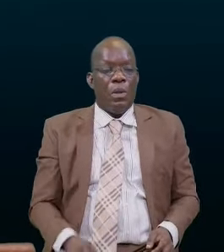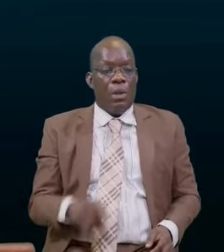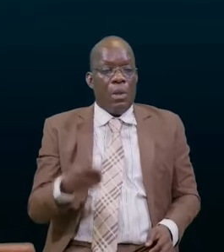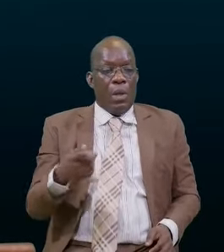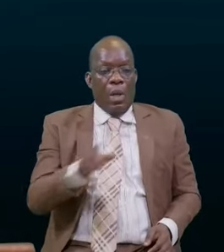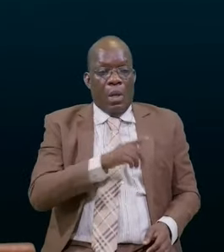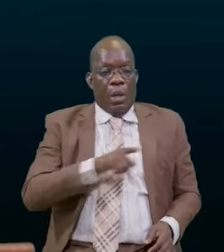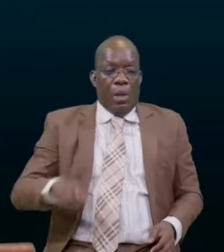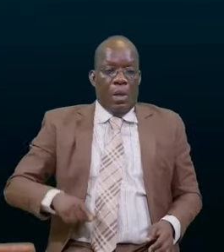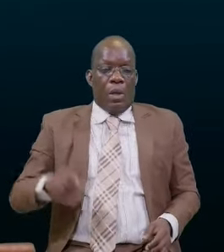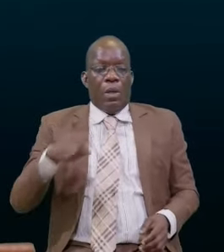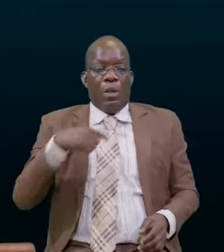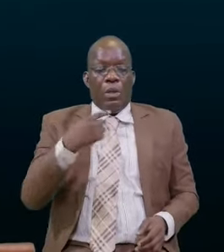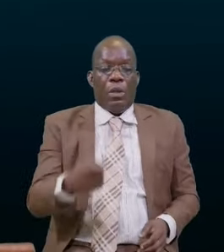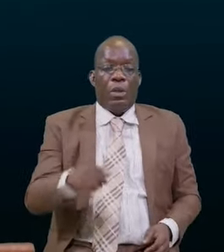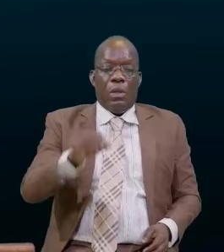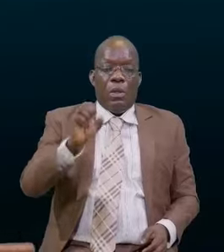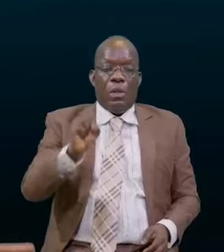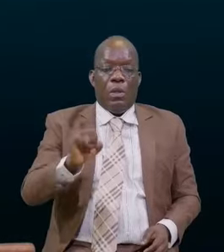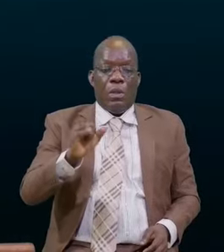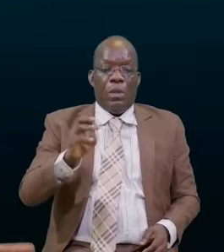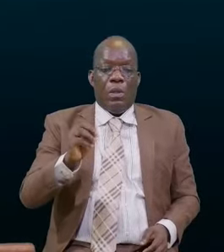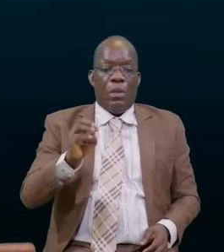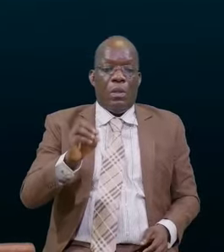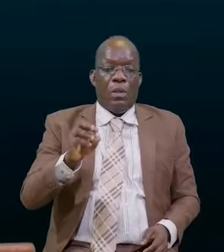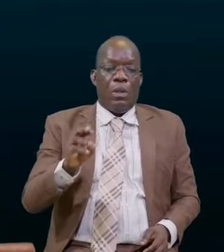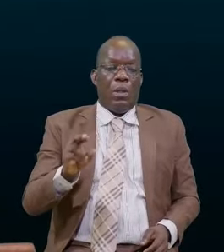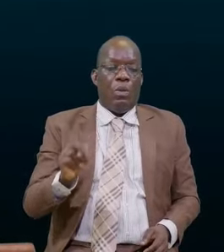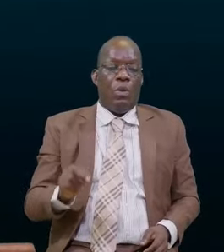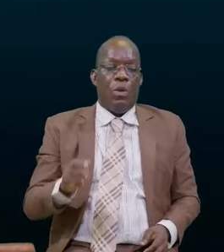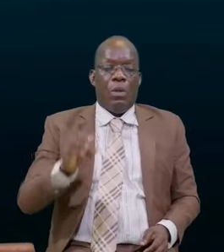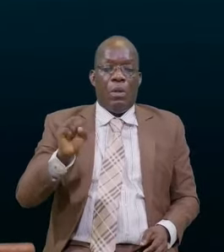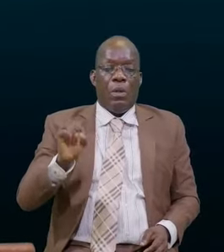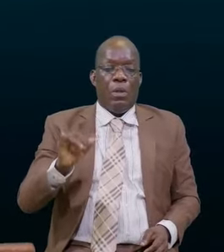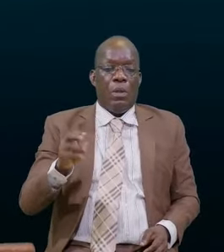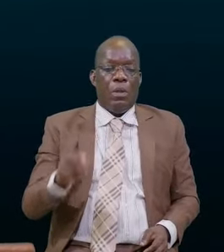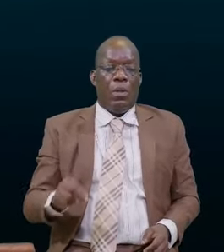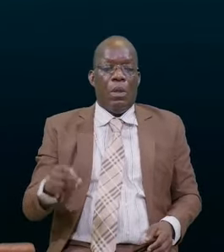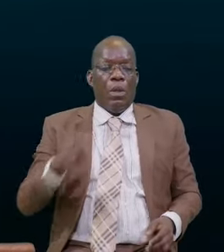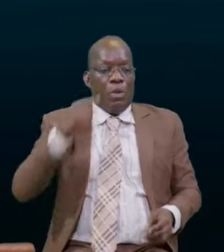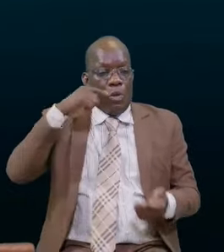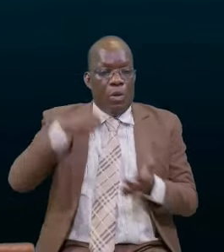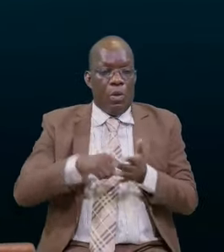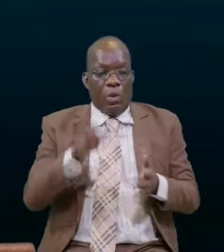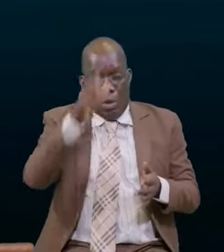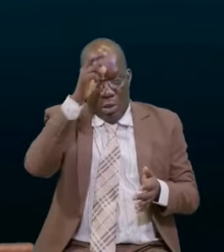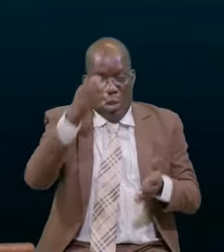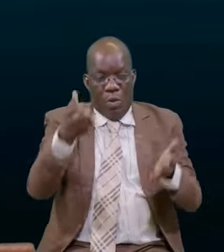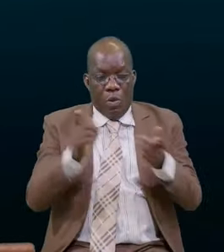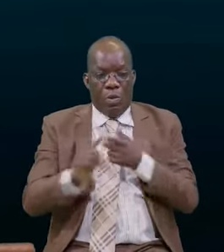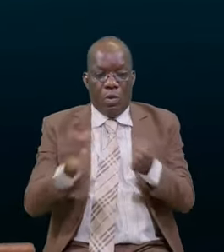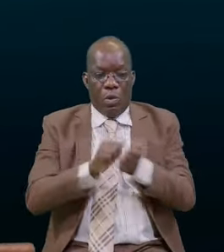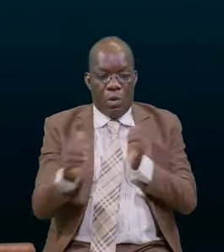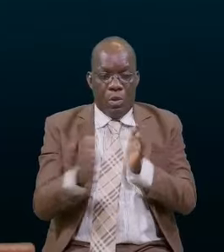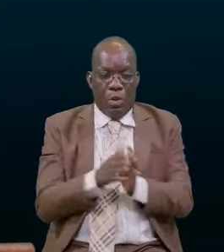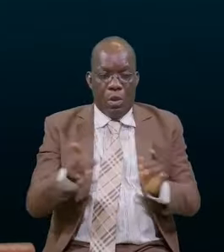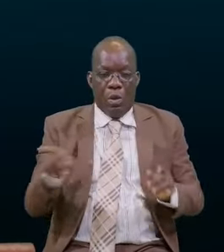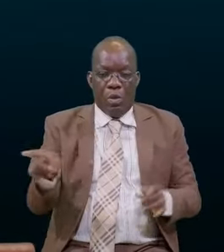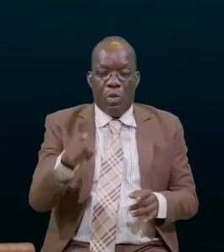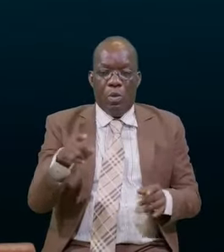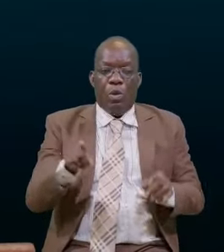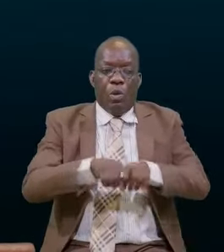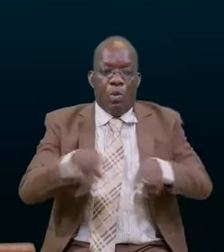behold Satan have desired to have you that he may se you as we but I have prayed for thee I have prayed for